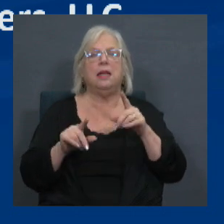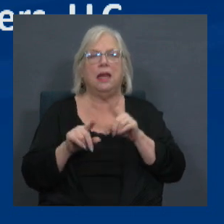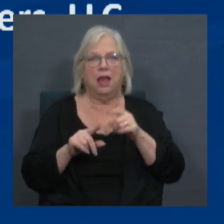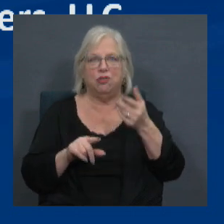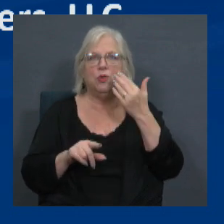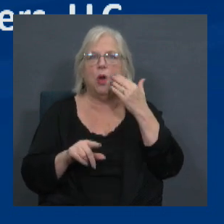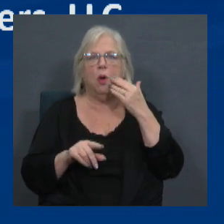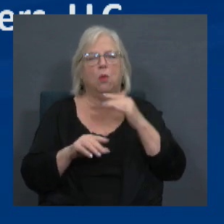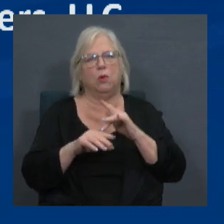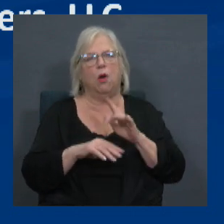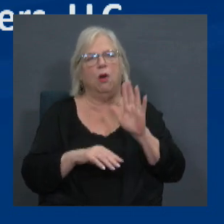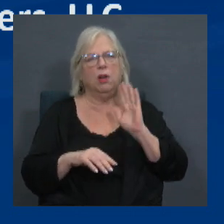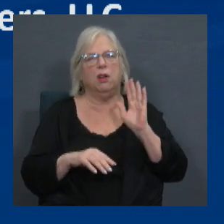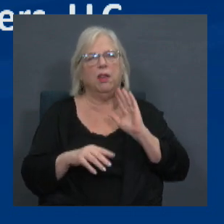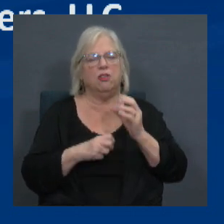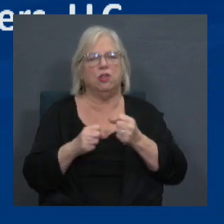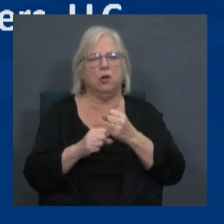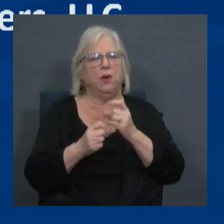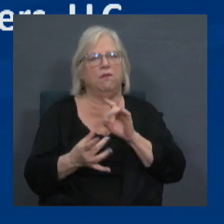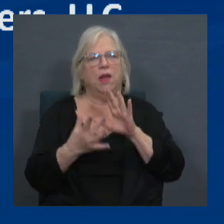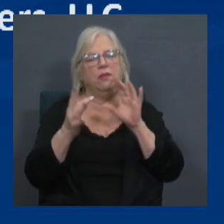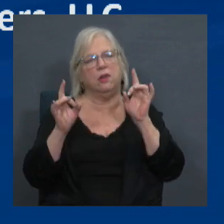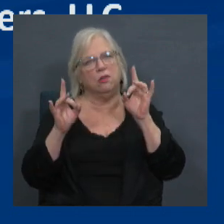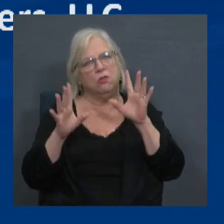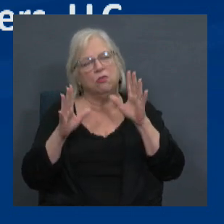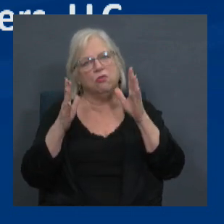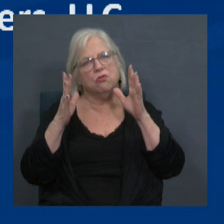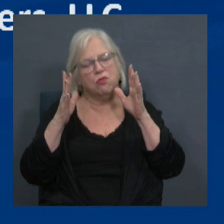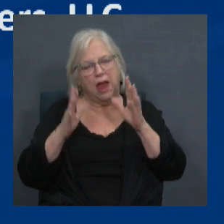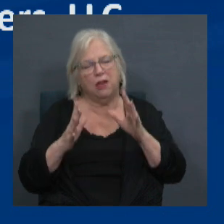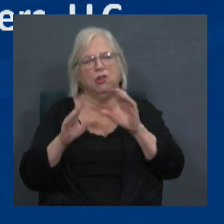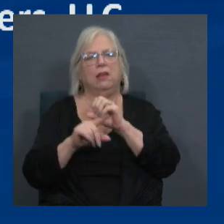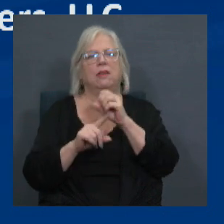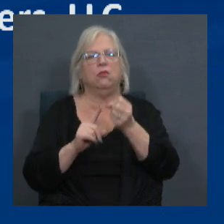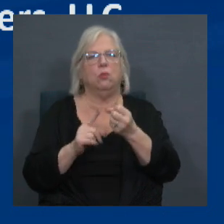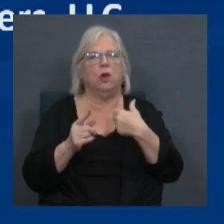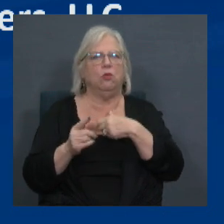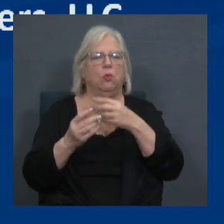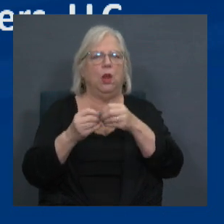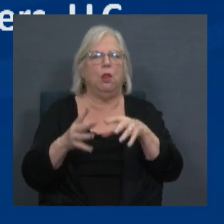earlier this year, we faced a tragic situation where we lost Brian.